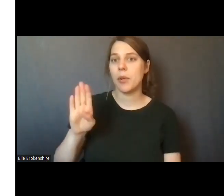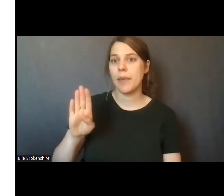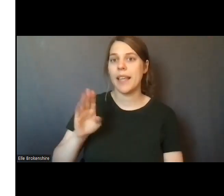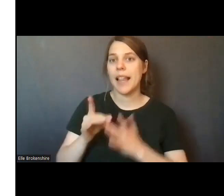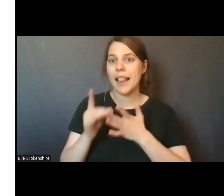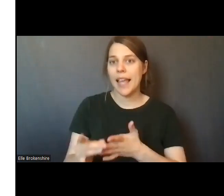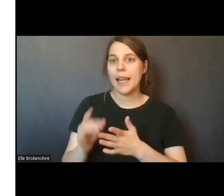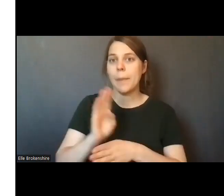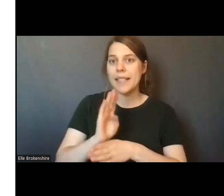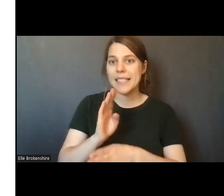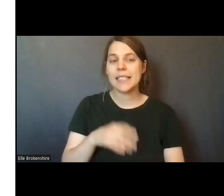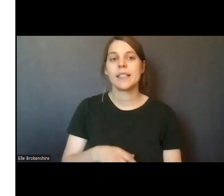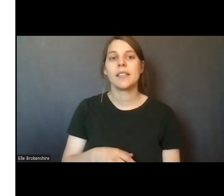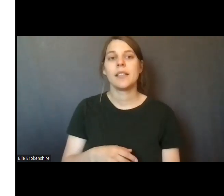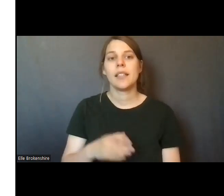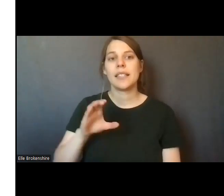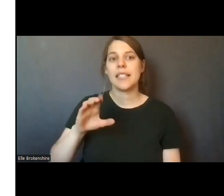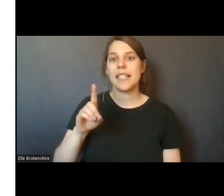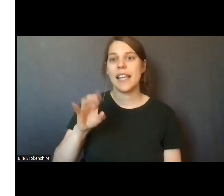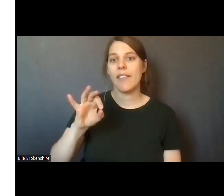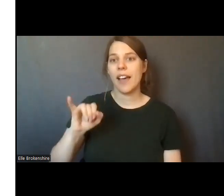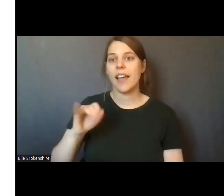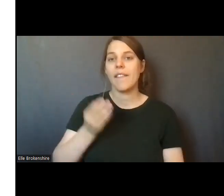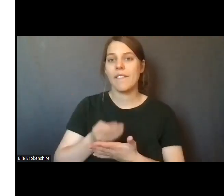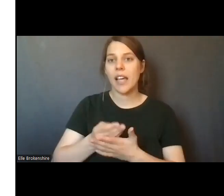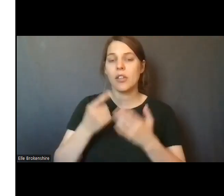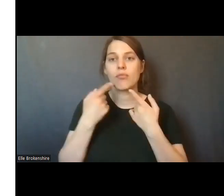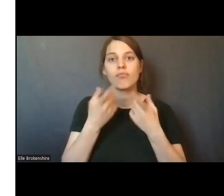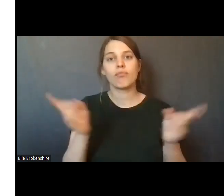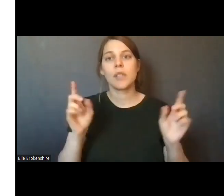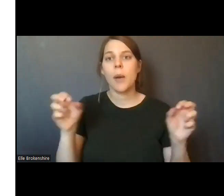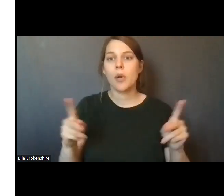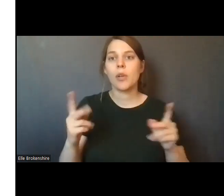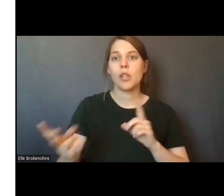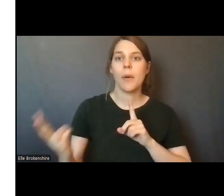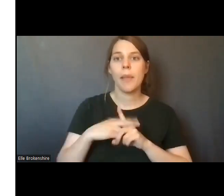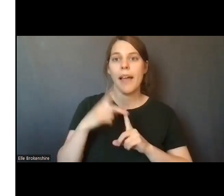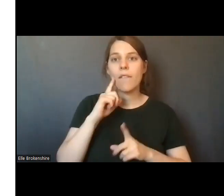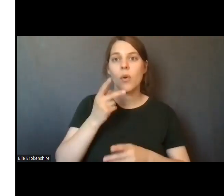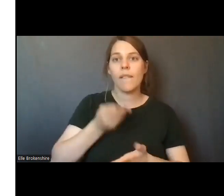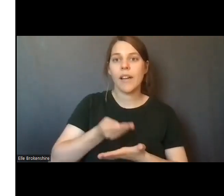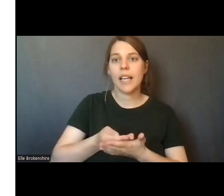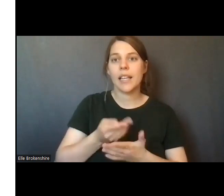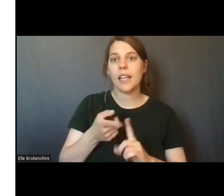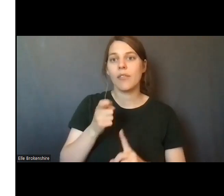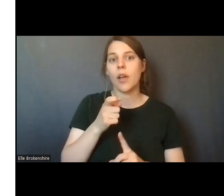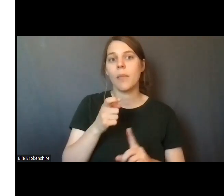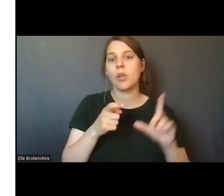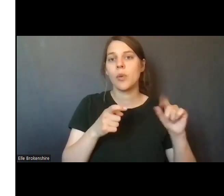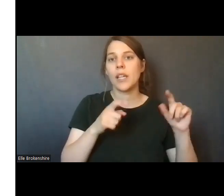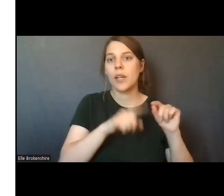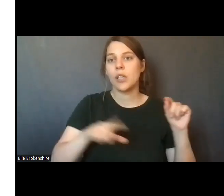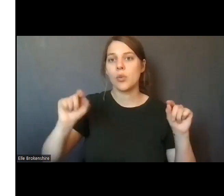businesses. The CDFI fund released an opportunity to apply for funding authorized in 2021 through a COVID recovery